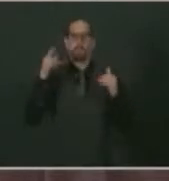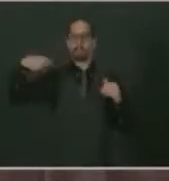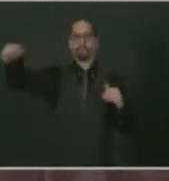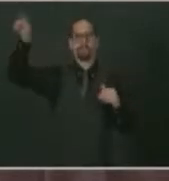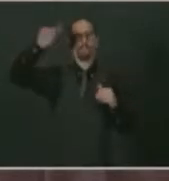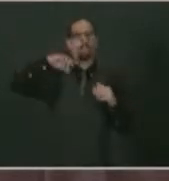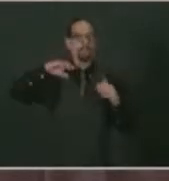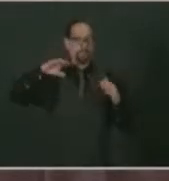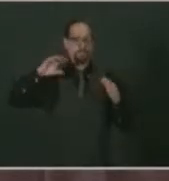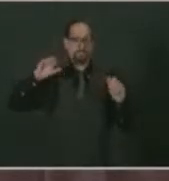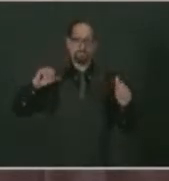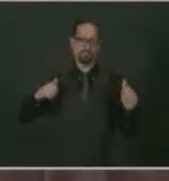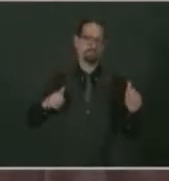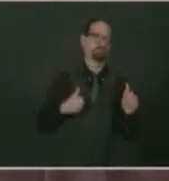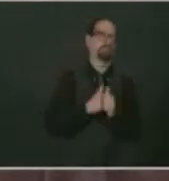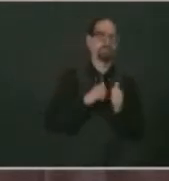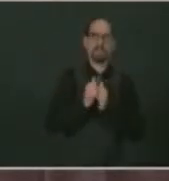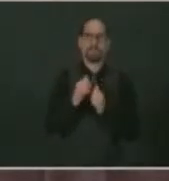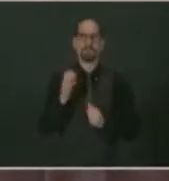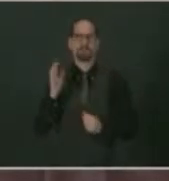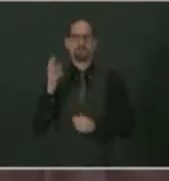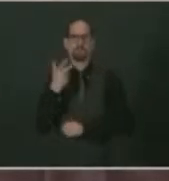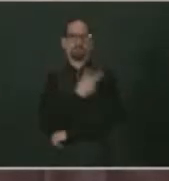welcomed into the state of Rhode Island.